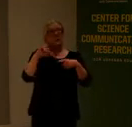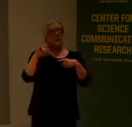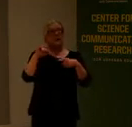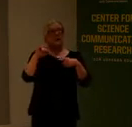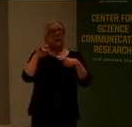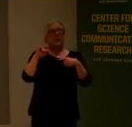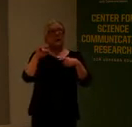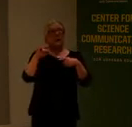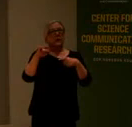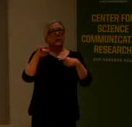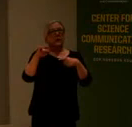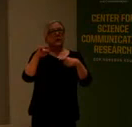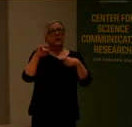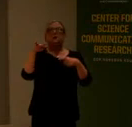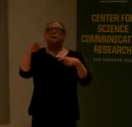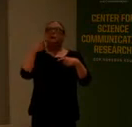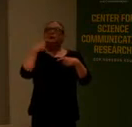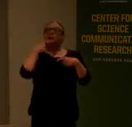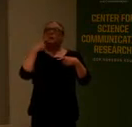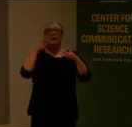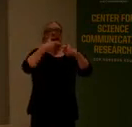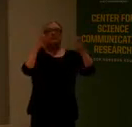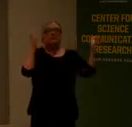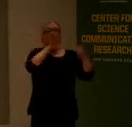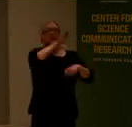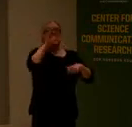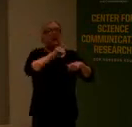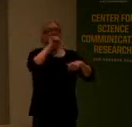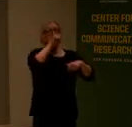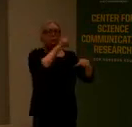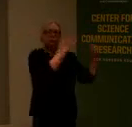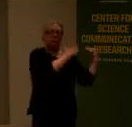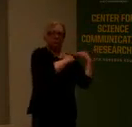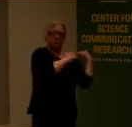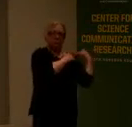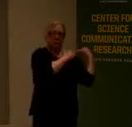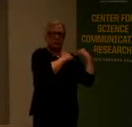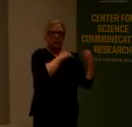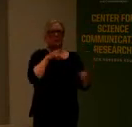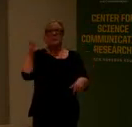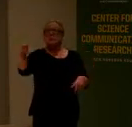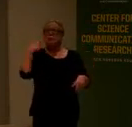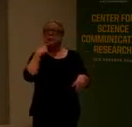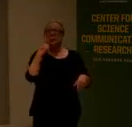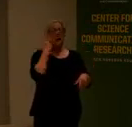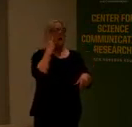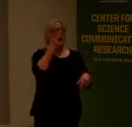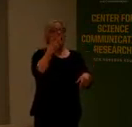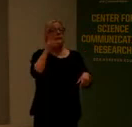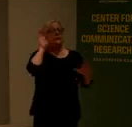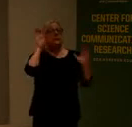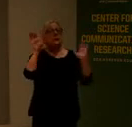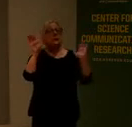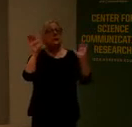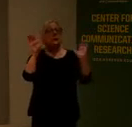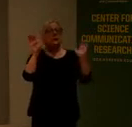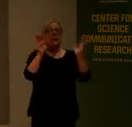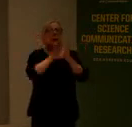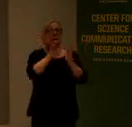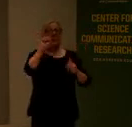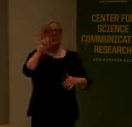those let big company be responsible. She's famous. Question is, when I see a picture in